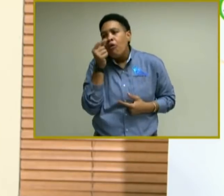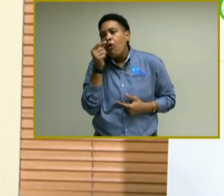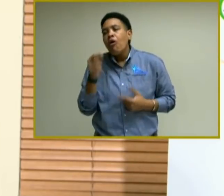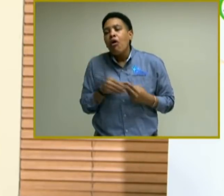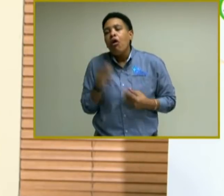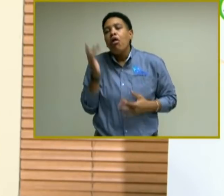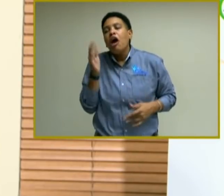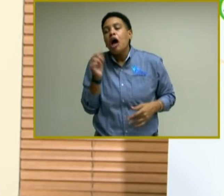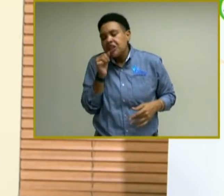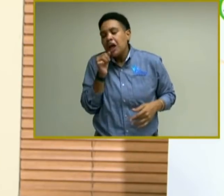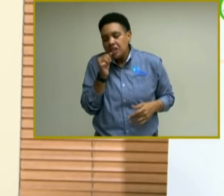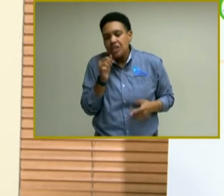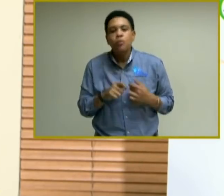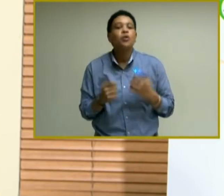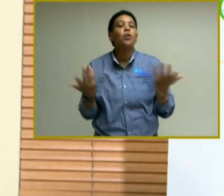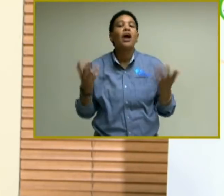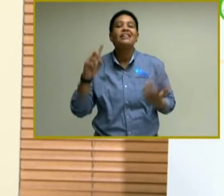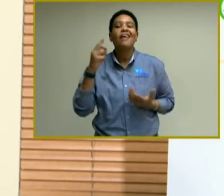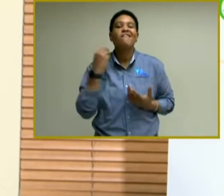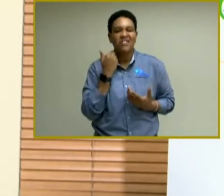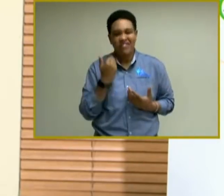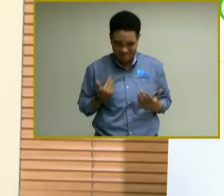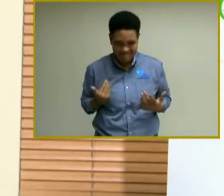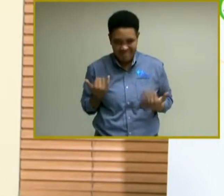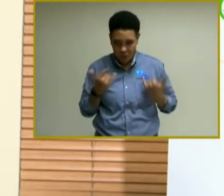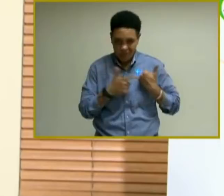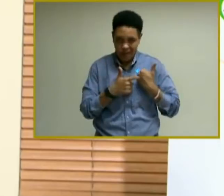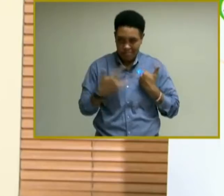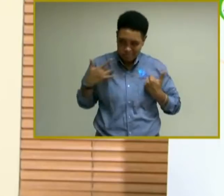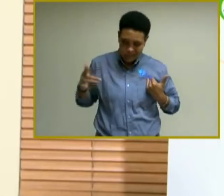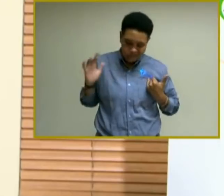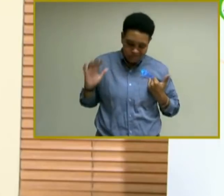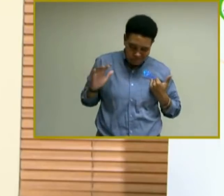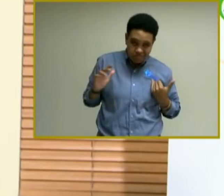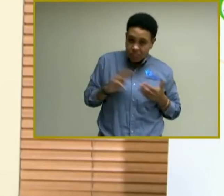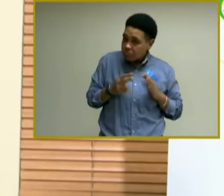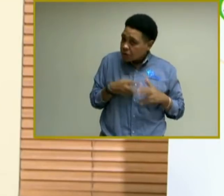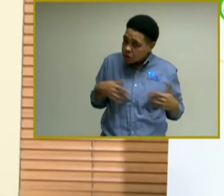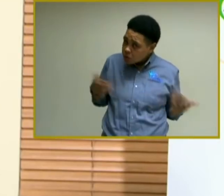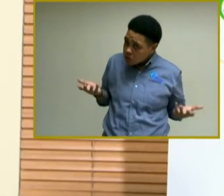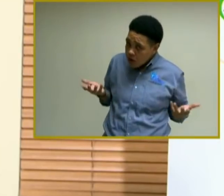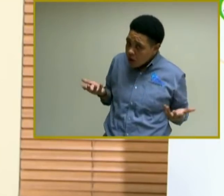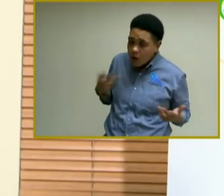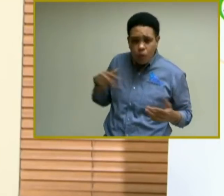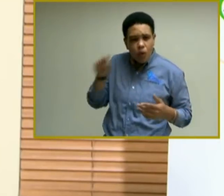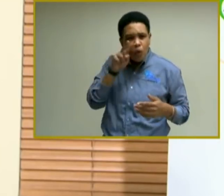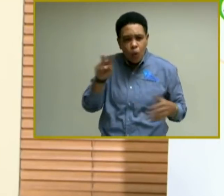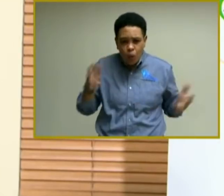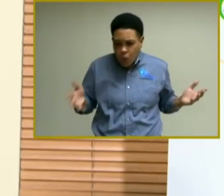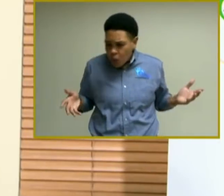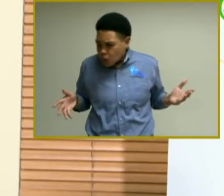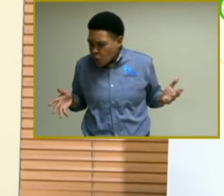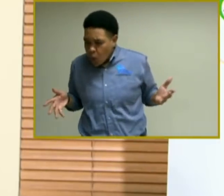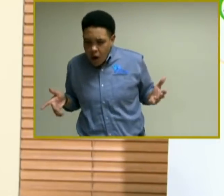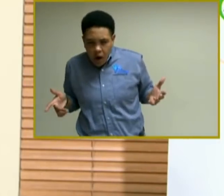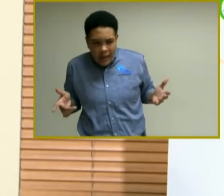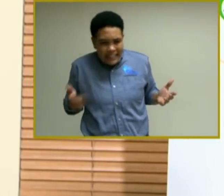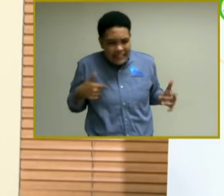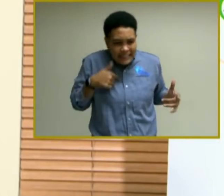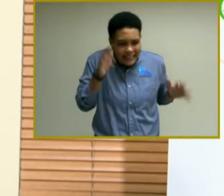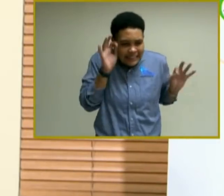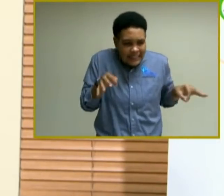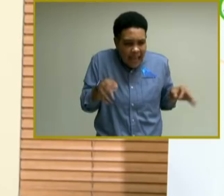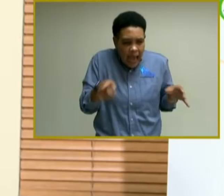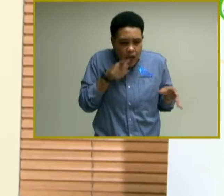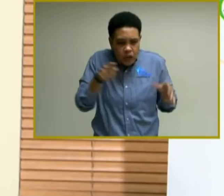with dengue. It means that we really are looking to stir the pot should we decide to